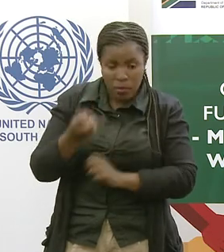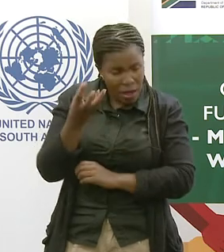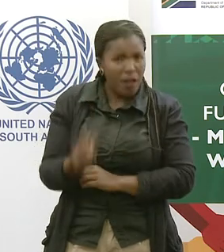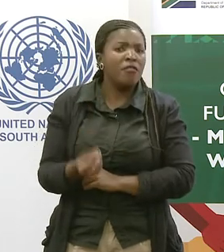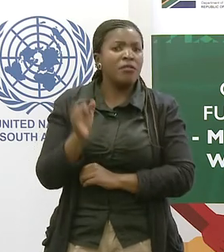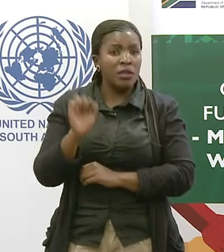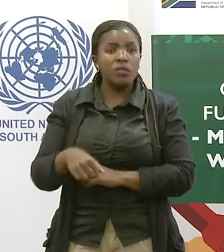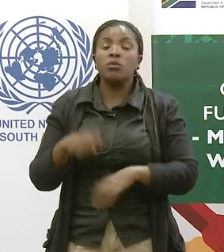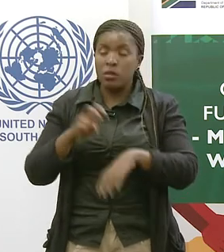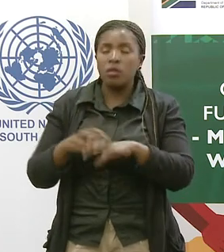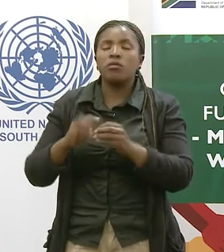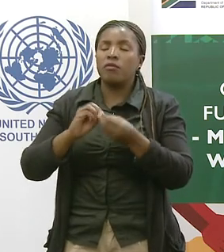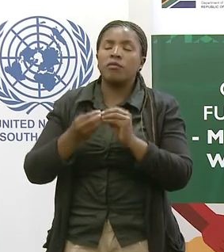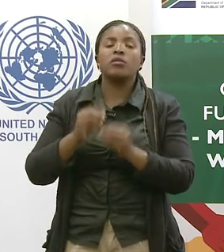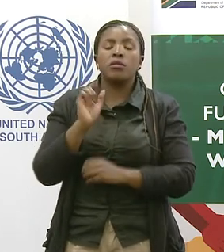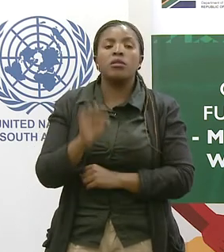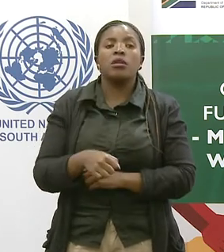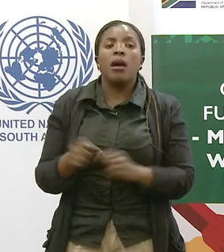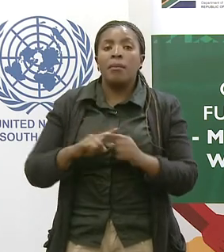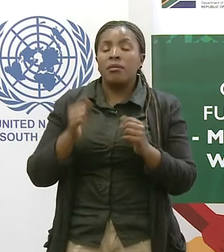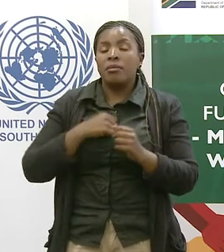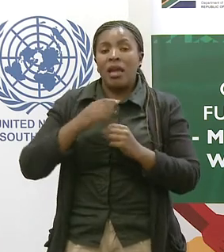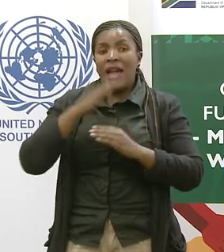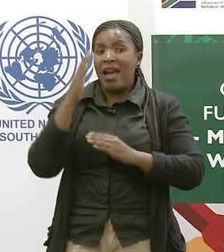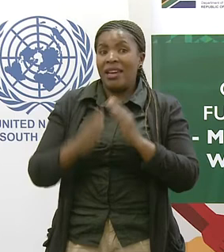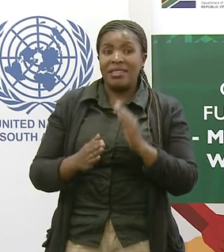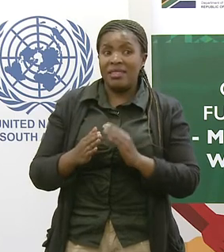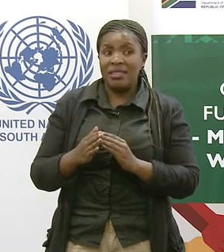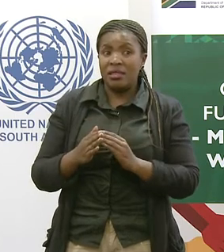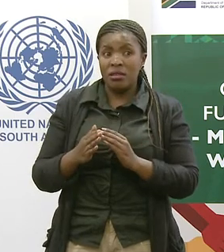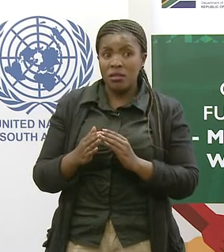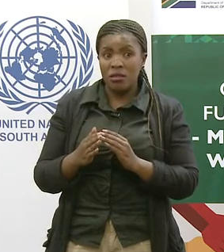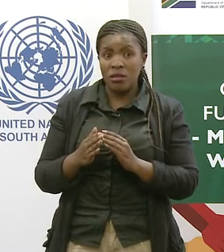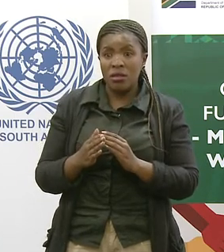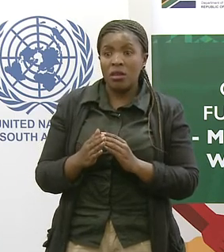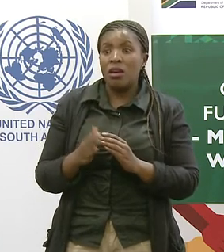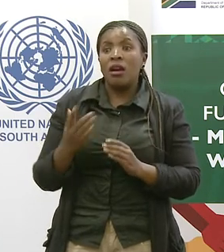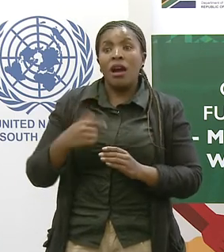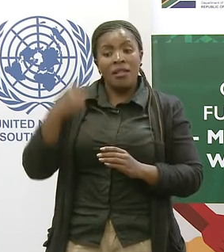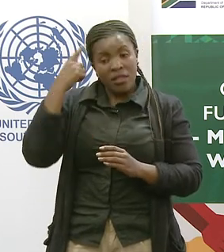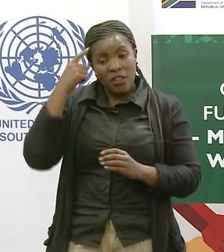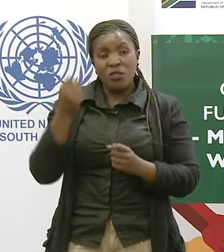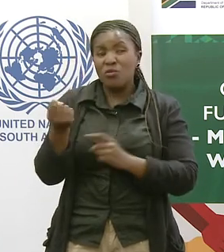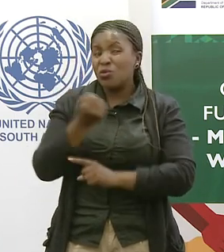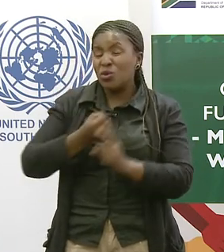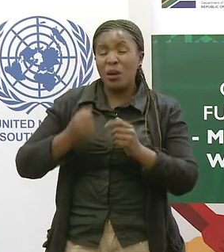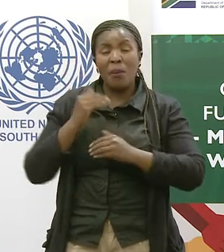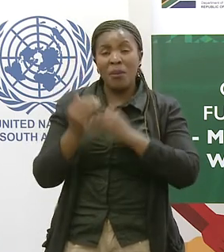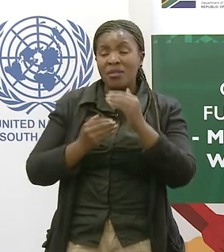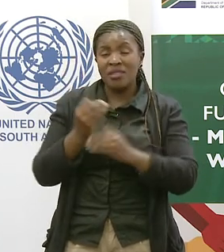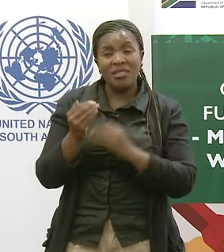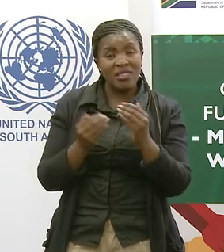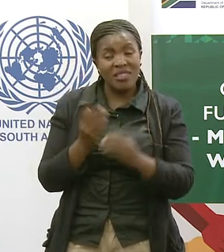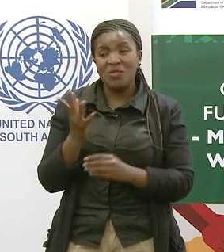quite carefully. But in the end, I think it's we're involved in a very difficult social process